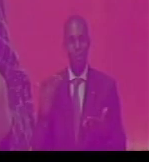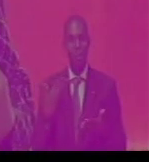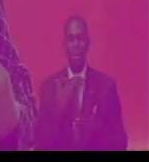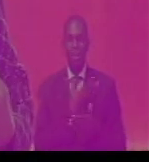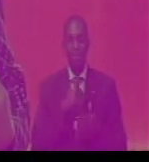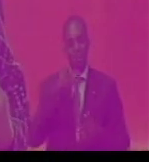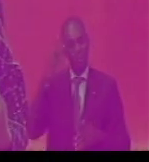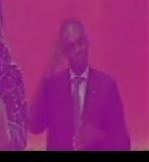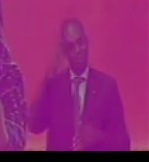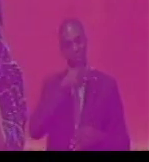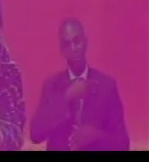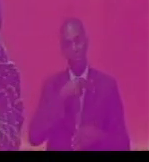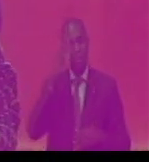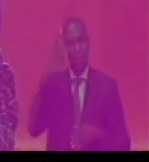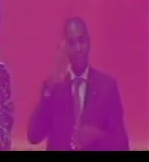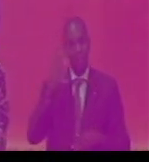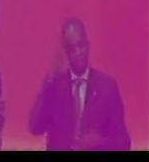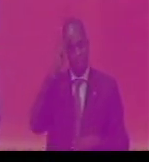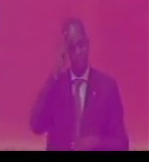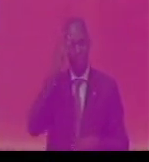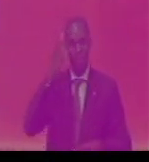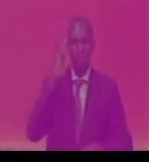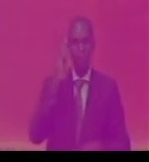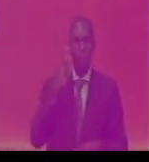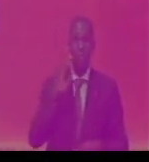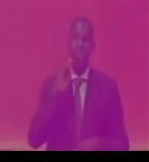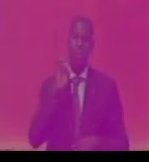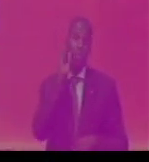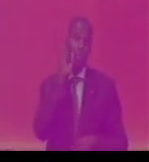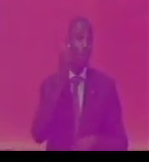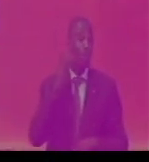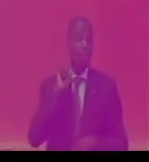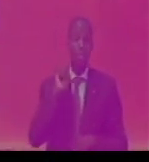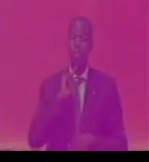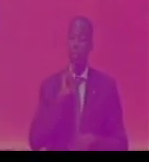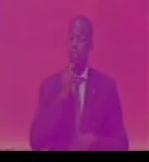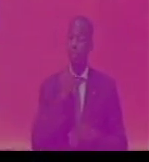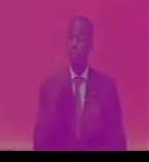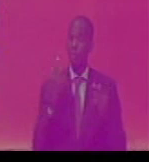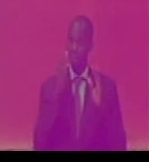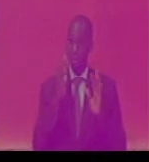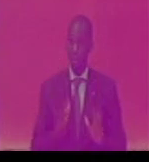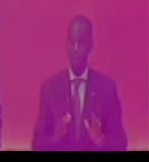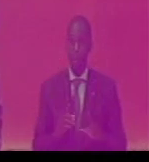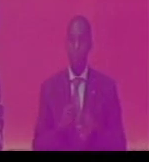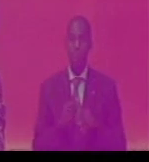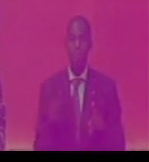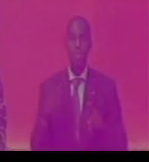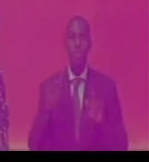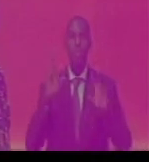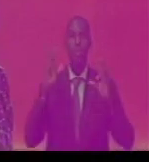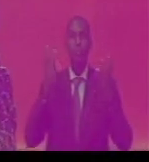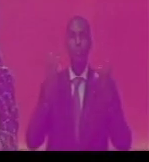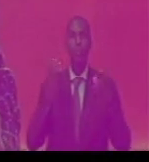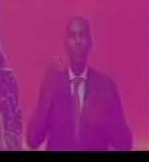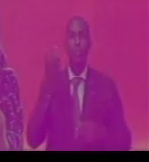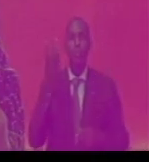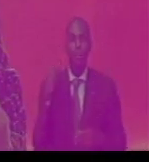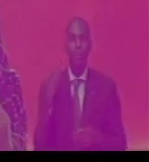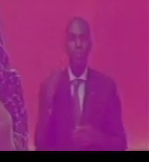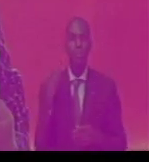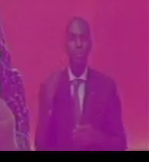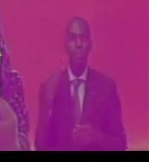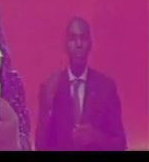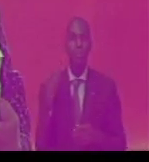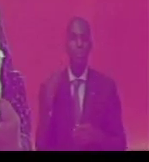Lord before. He climbed the pulpit and he started preaching. I was a religious sinner, but that message